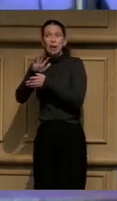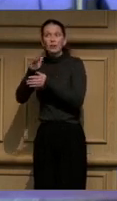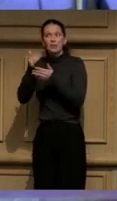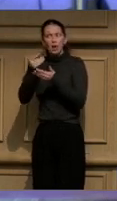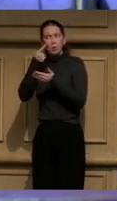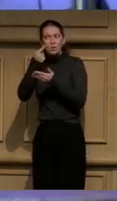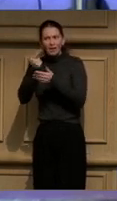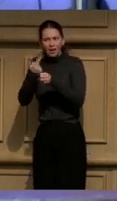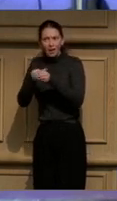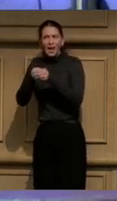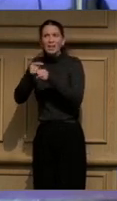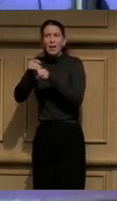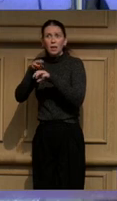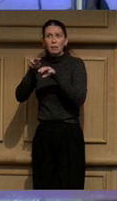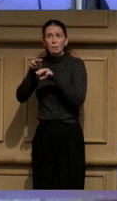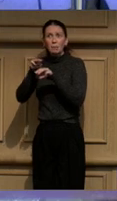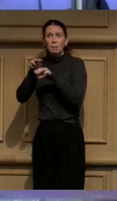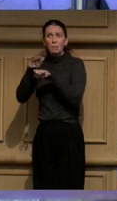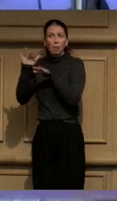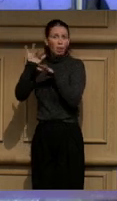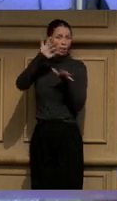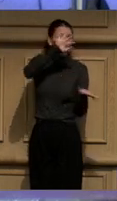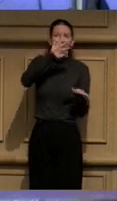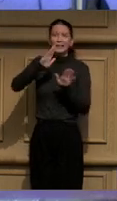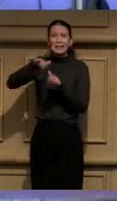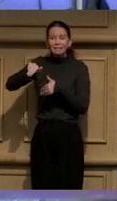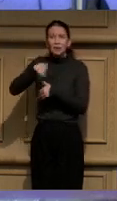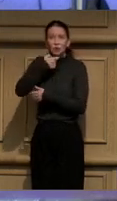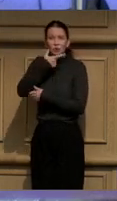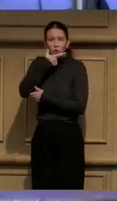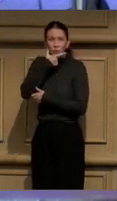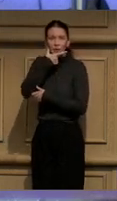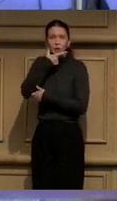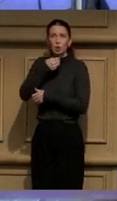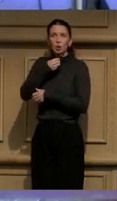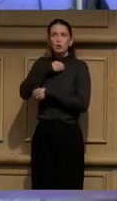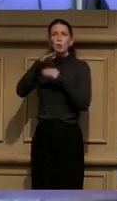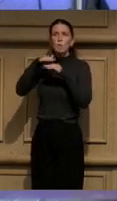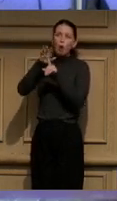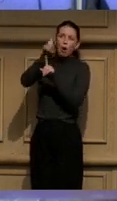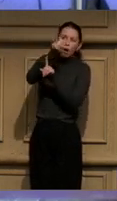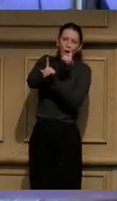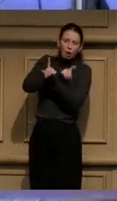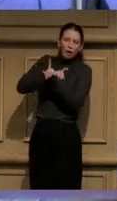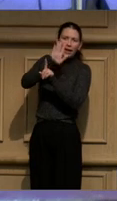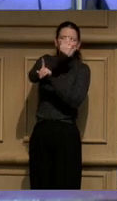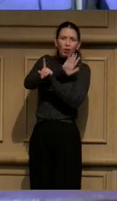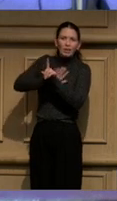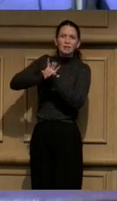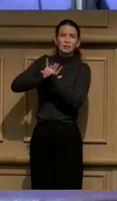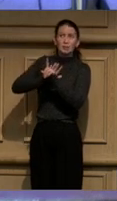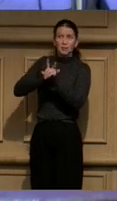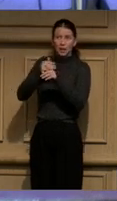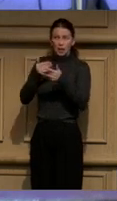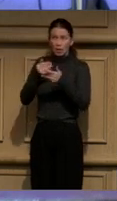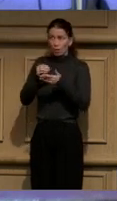know, which may not suit the urban areas, but certainly suits surrounding areas, in that we now have amazing artistic